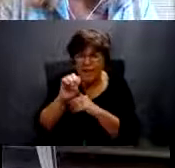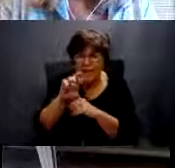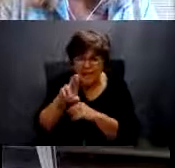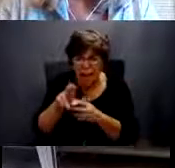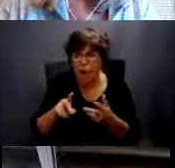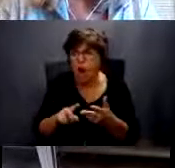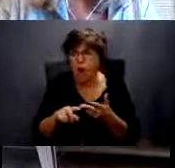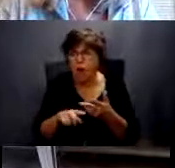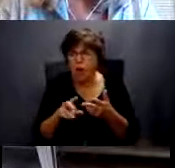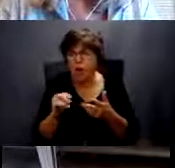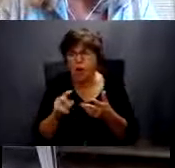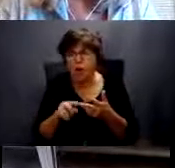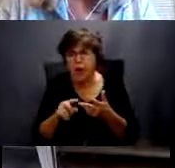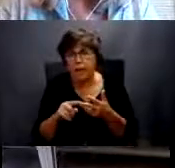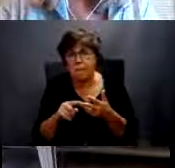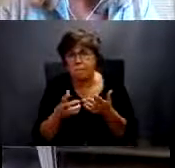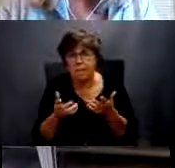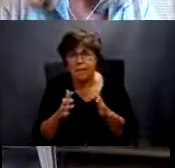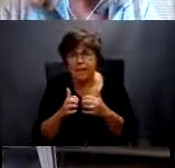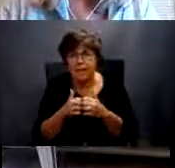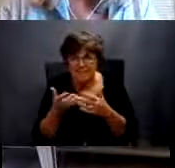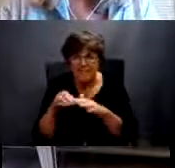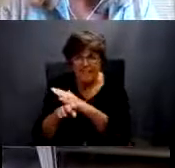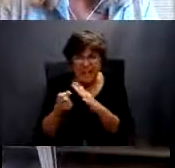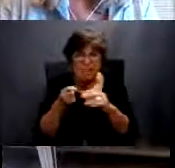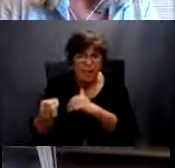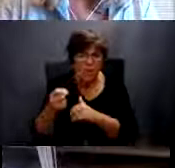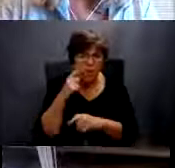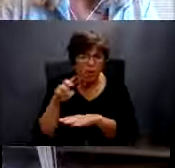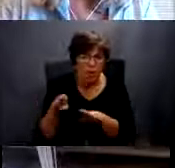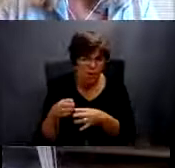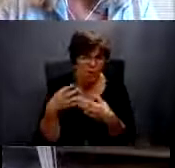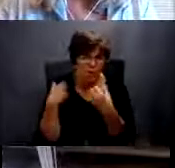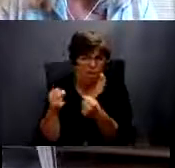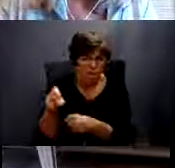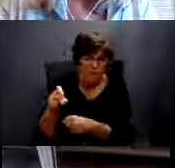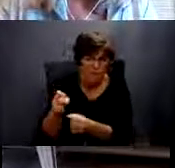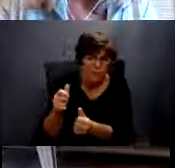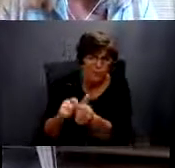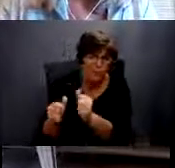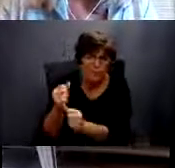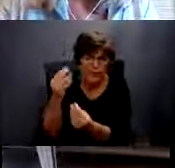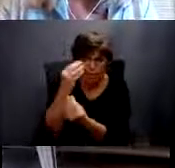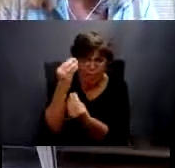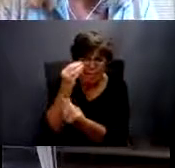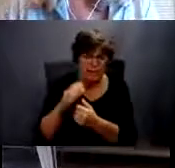room and having them admitted for behavioral health, suicidal ideation.